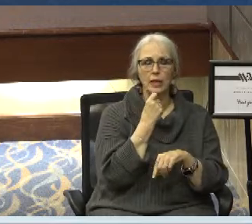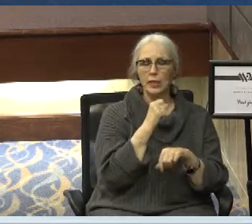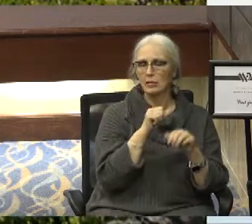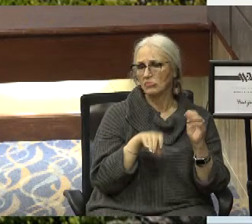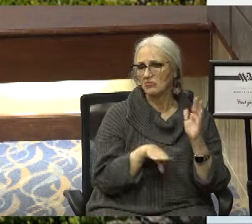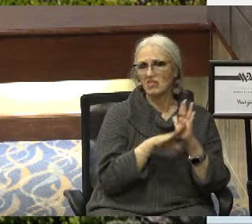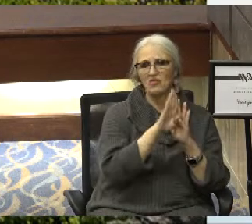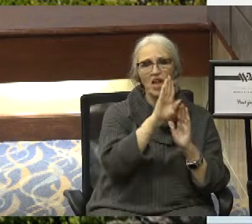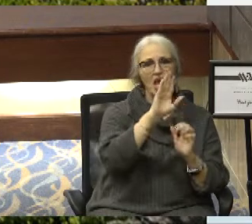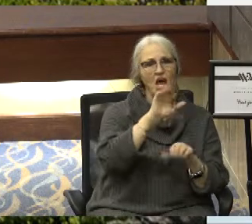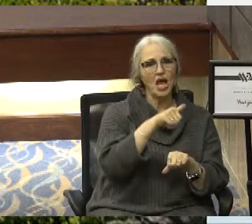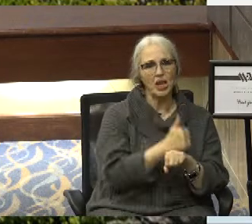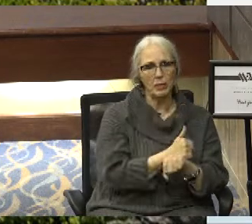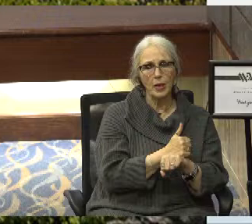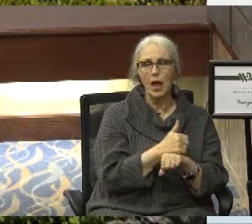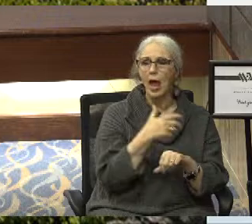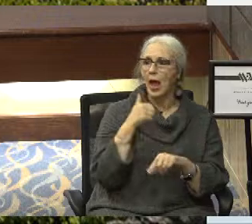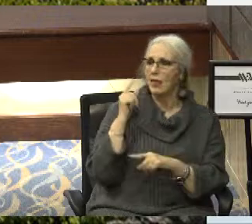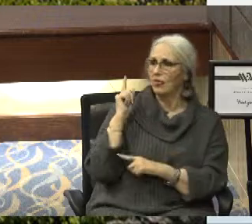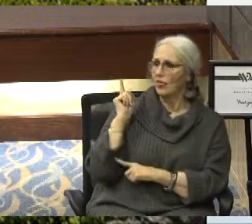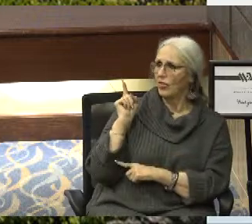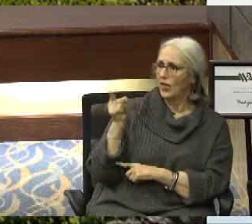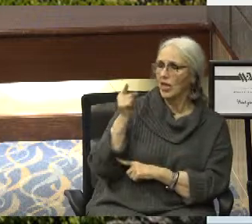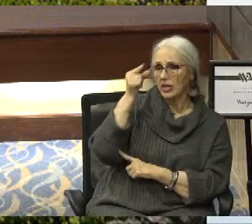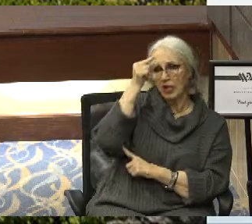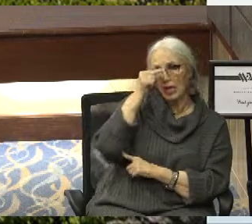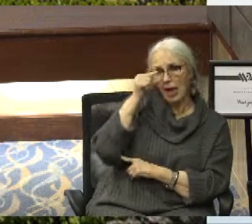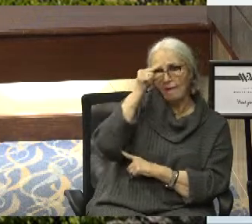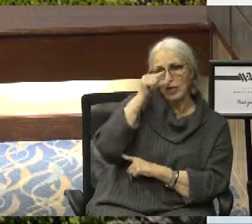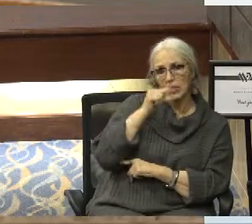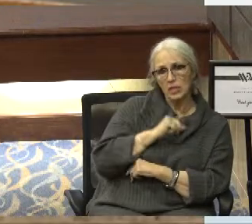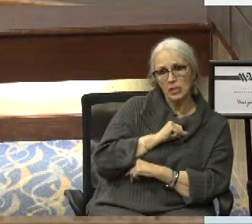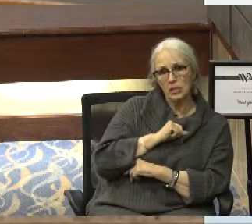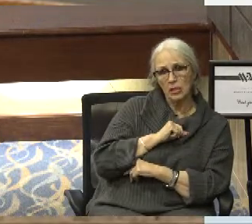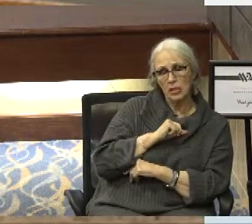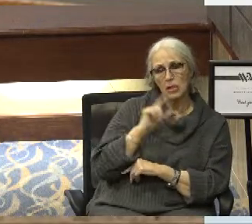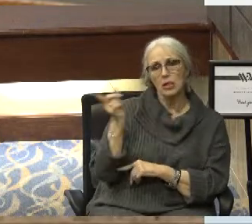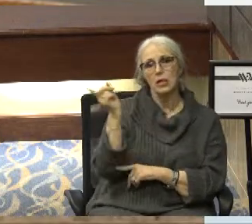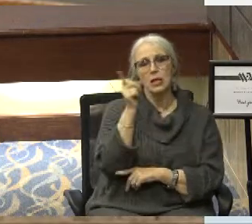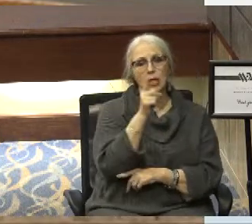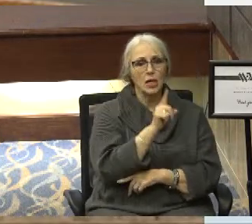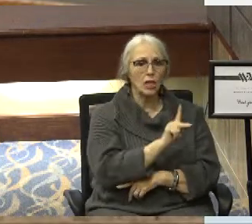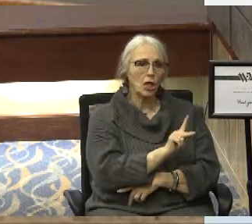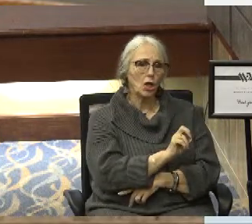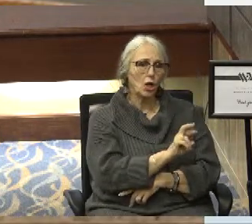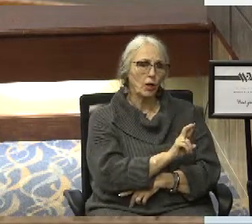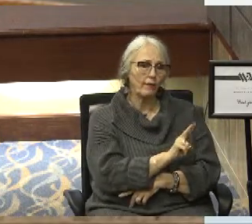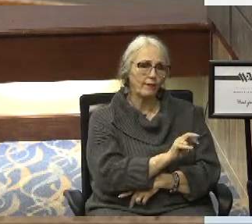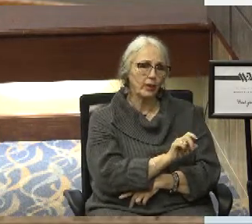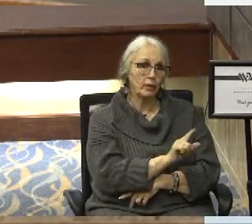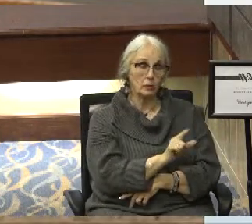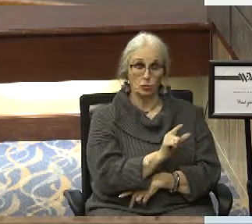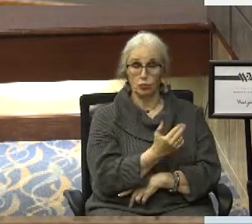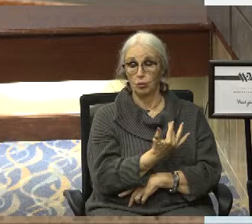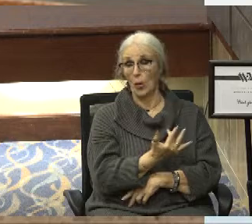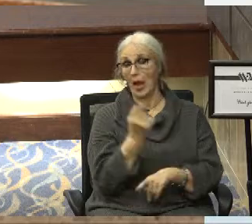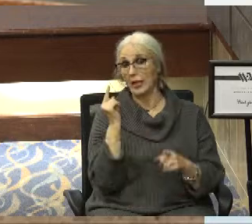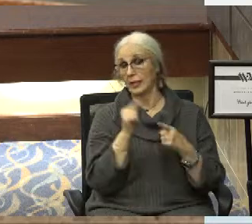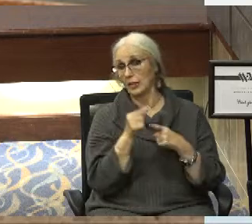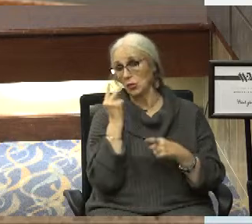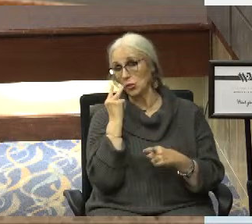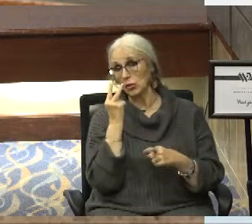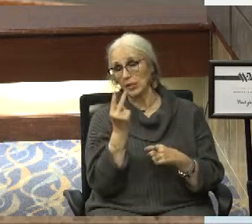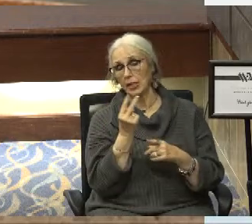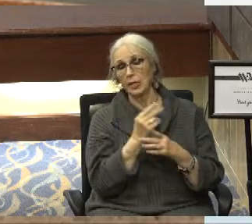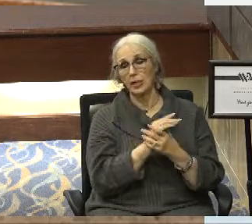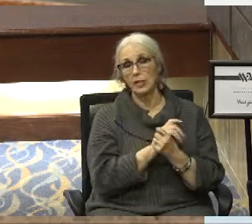developed, and then this is one in Galveston, and then one in Kerrville. And what you can see is they've really tried